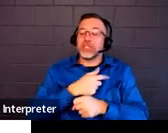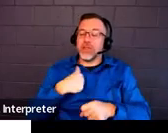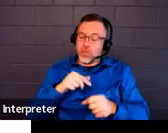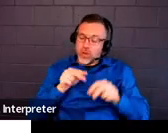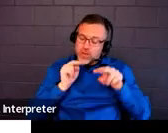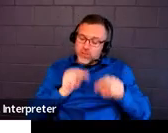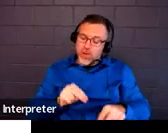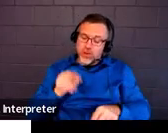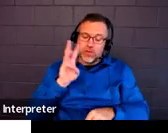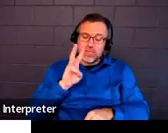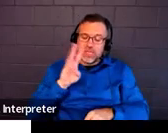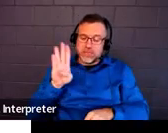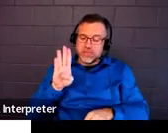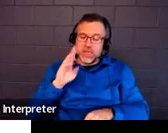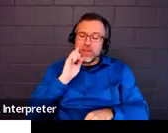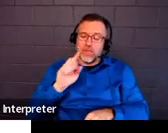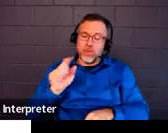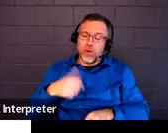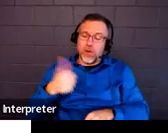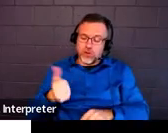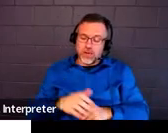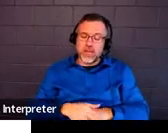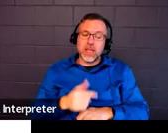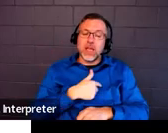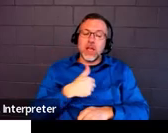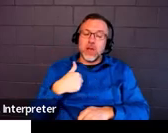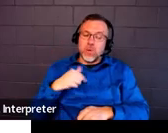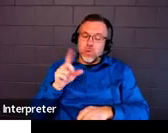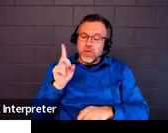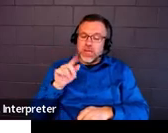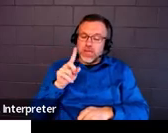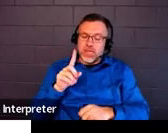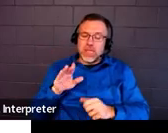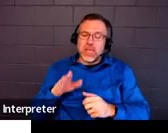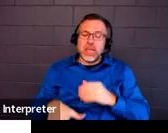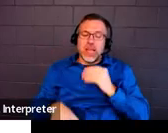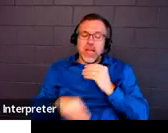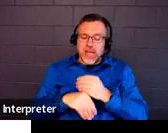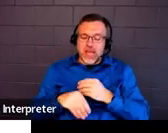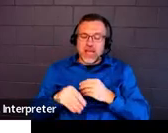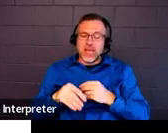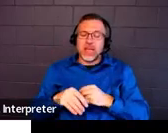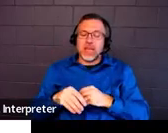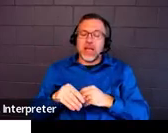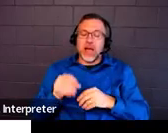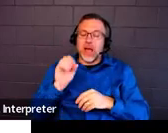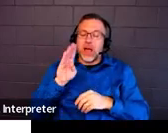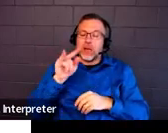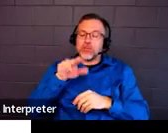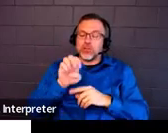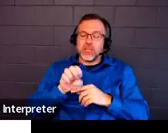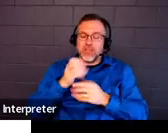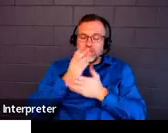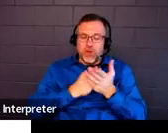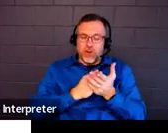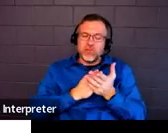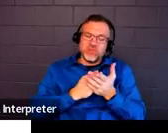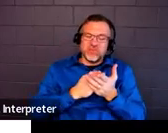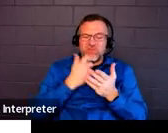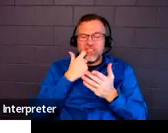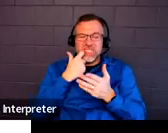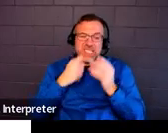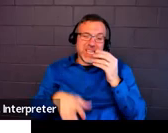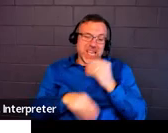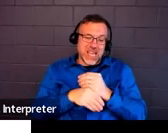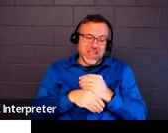the alternate, and we added the objective piece this year. So this is fairly new in